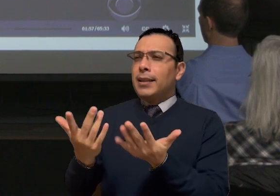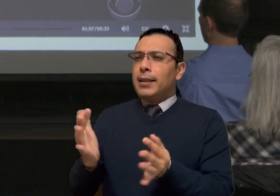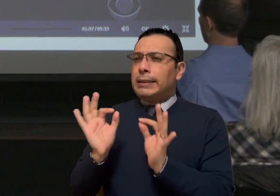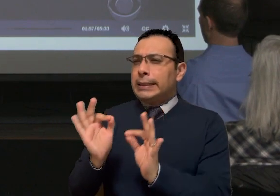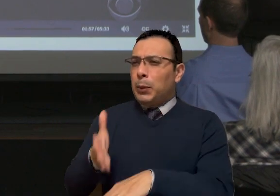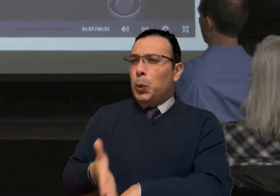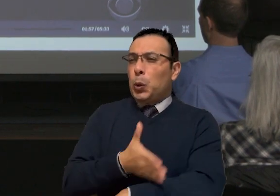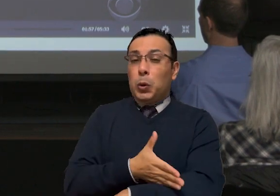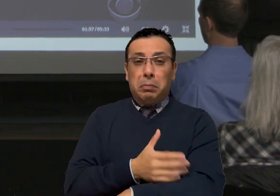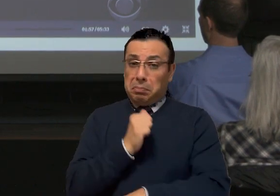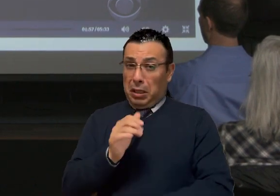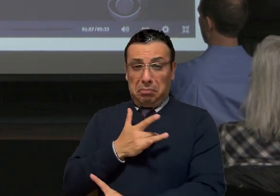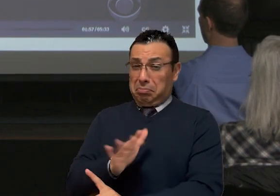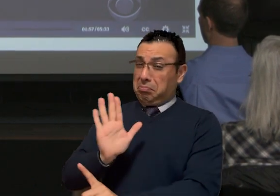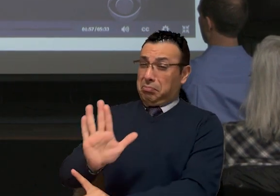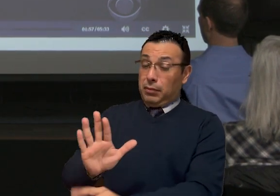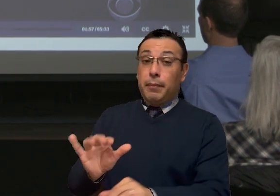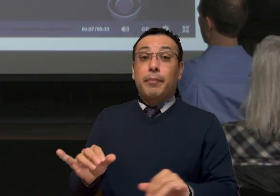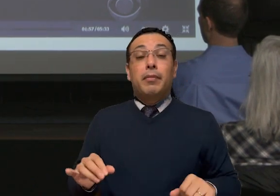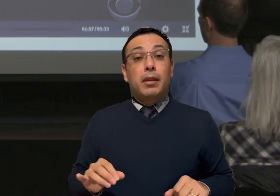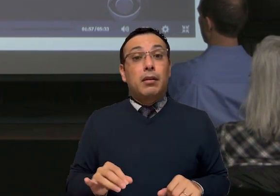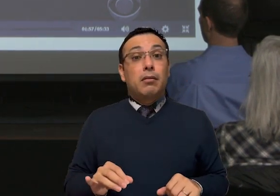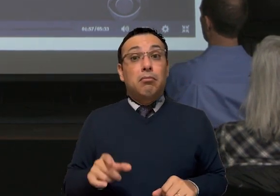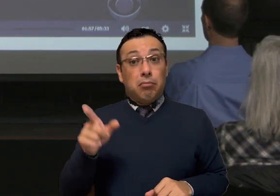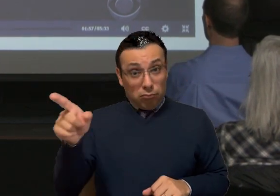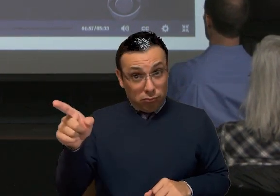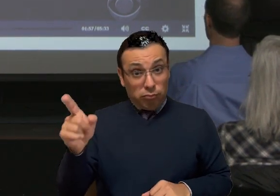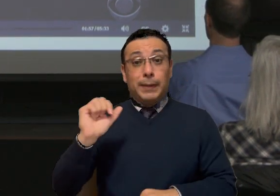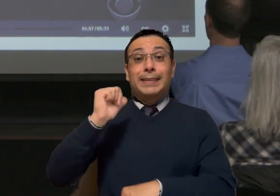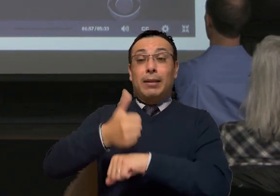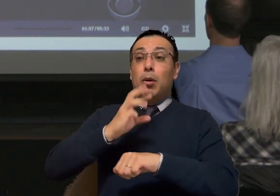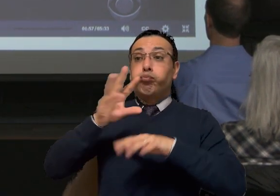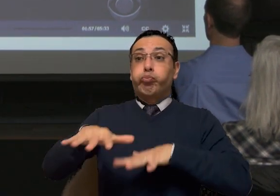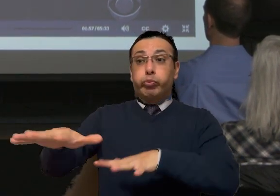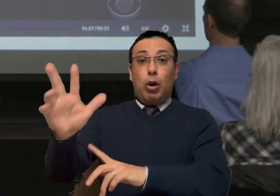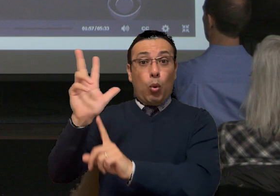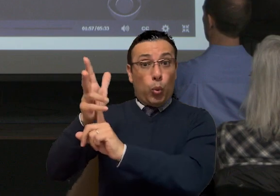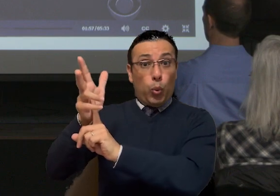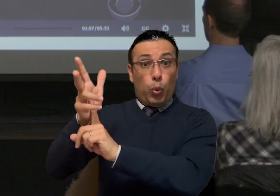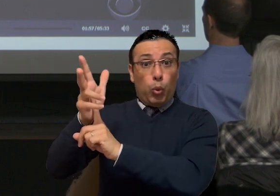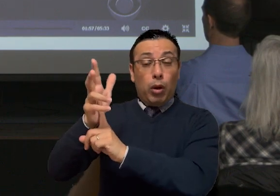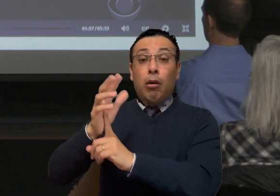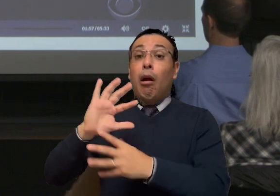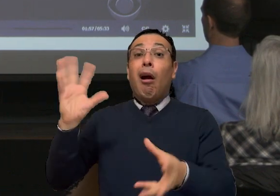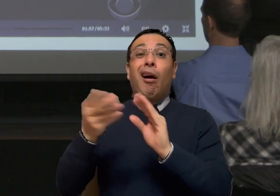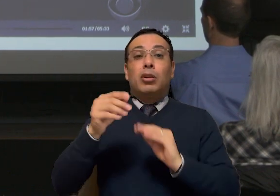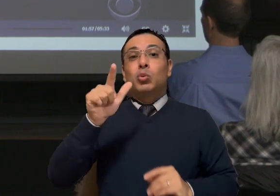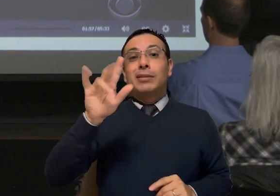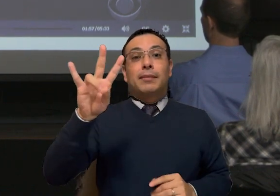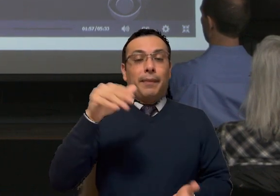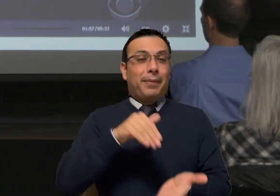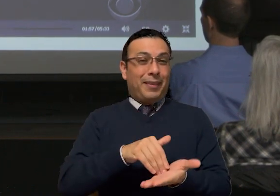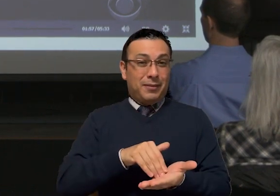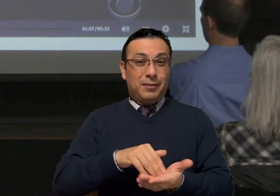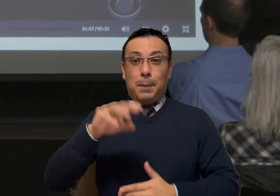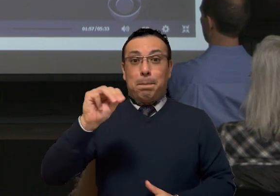environmental policies, also offshore wind, 27,000 megawatts.